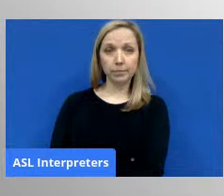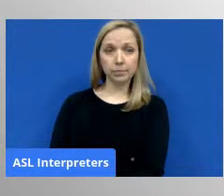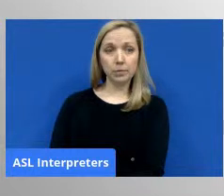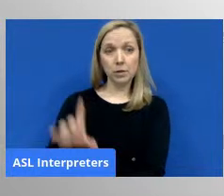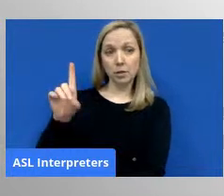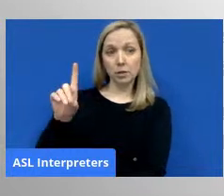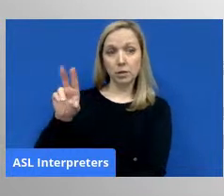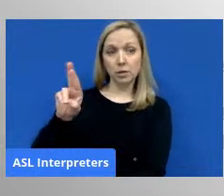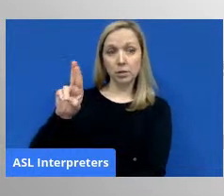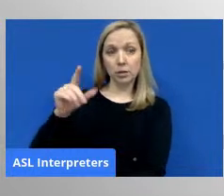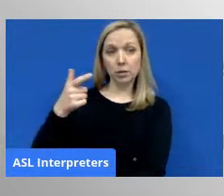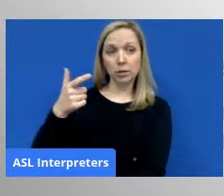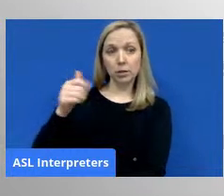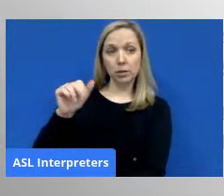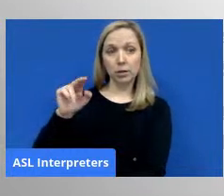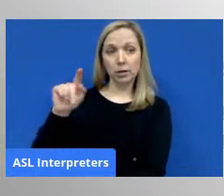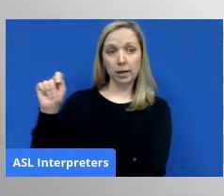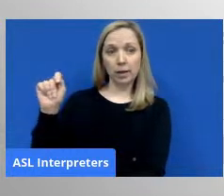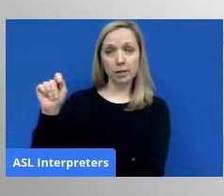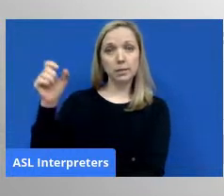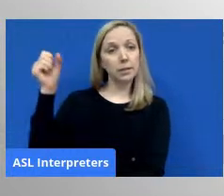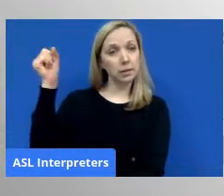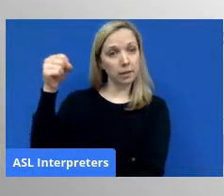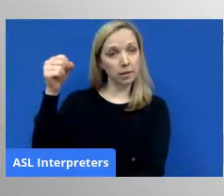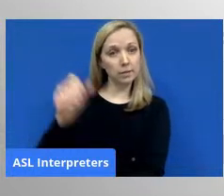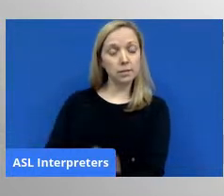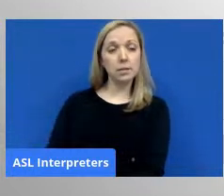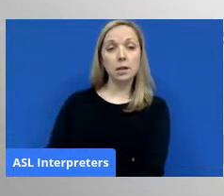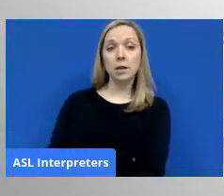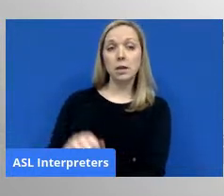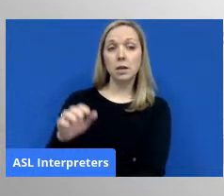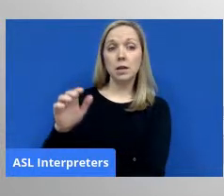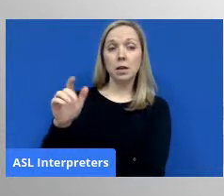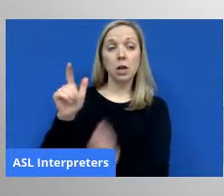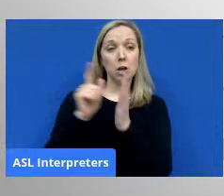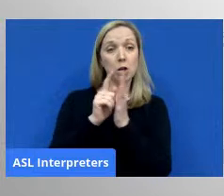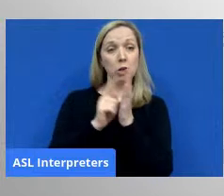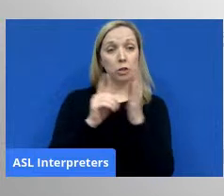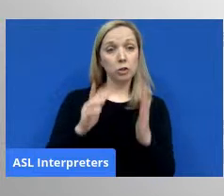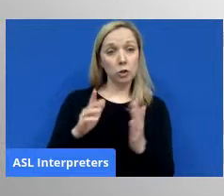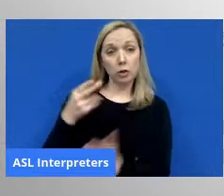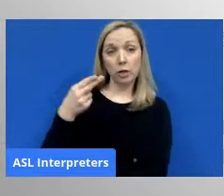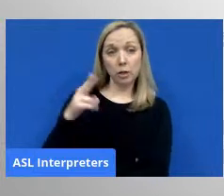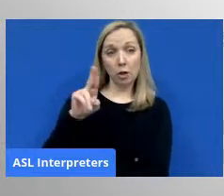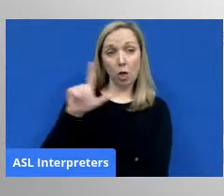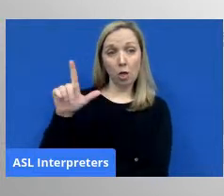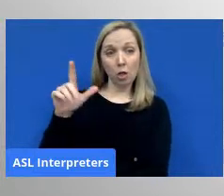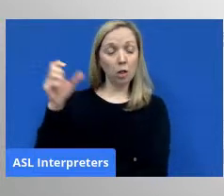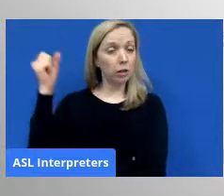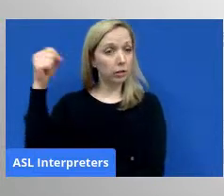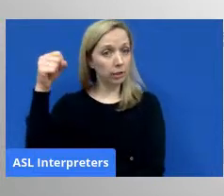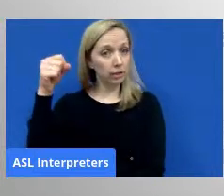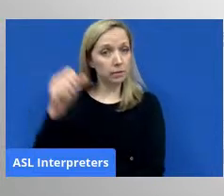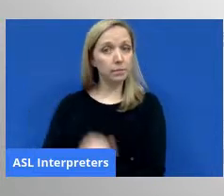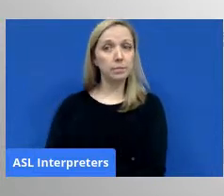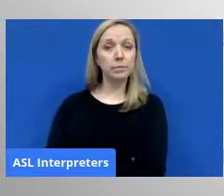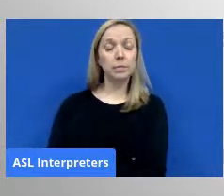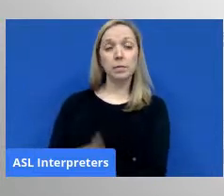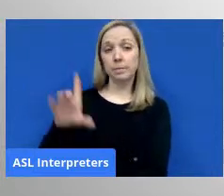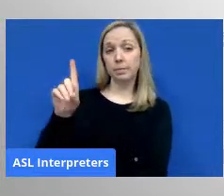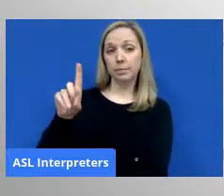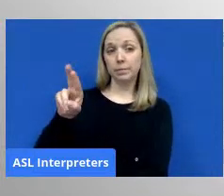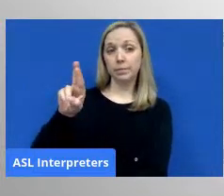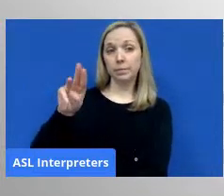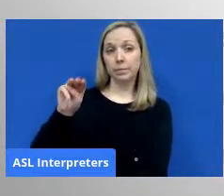Dr. Gant? Yes. Attorney Hall? Yes. And Dr.